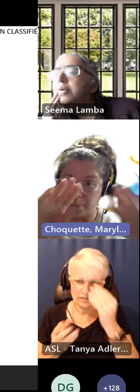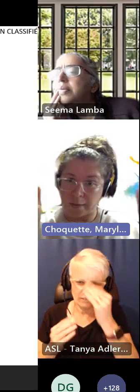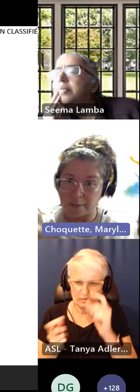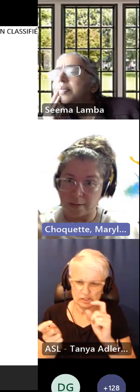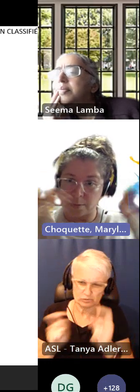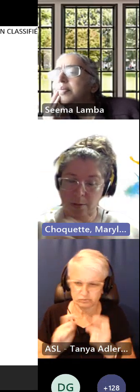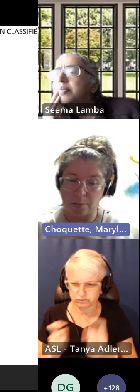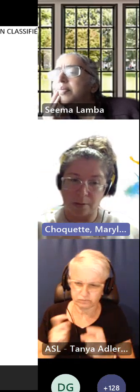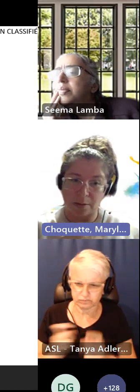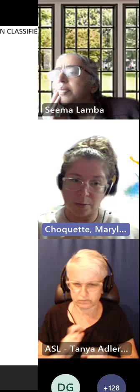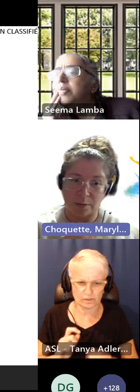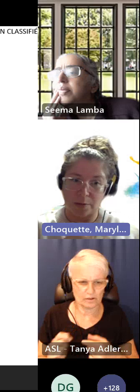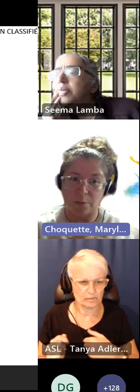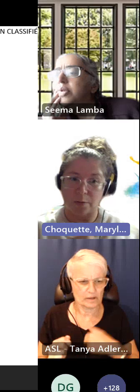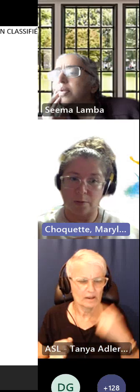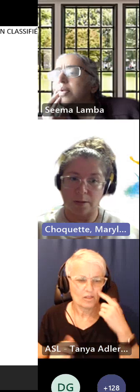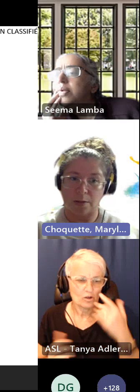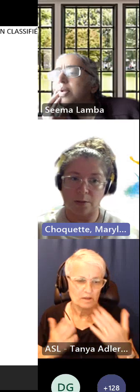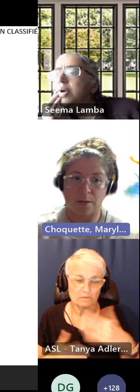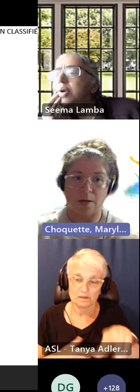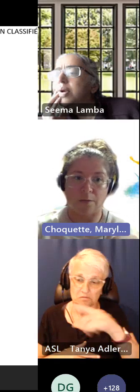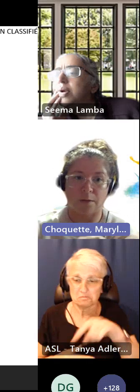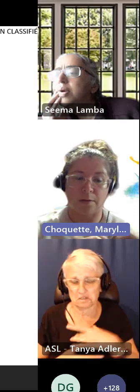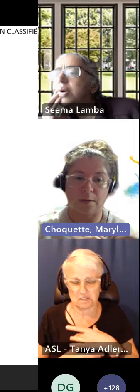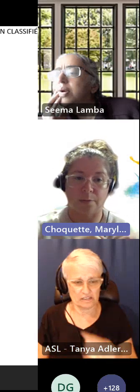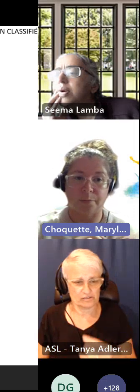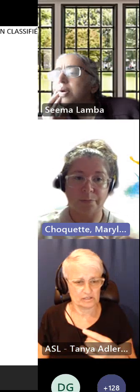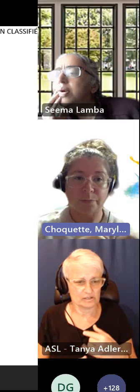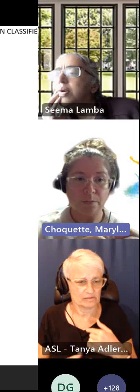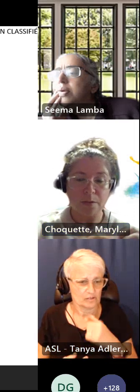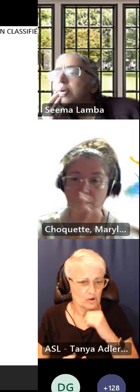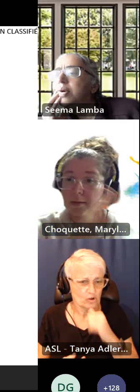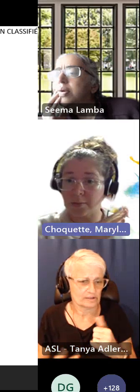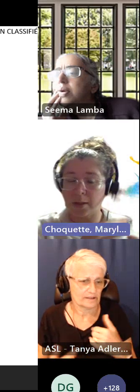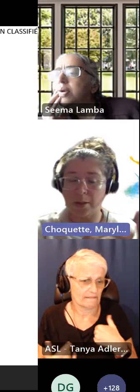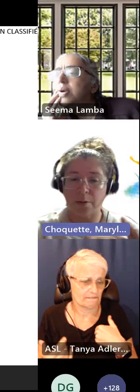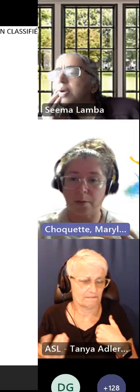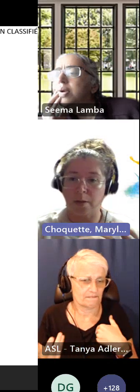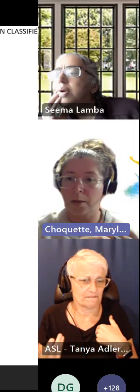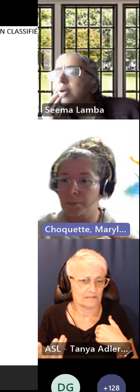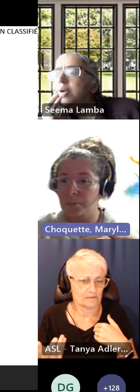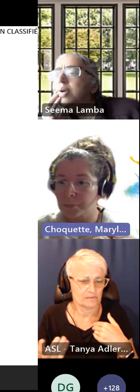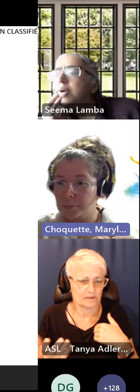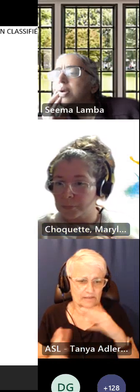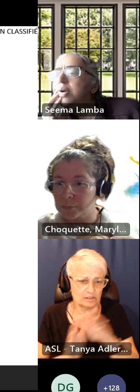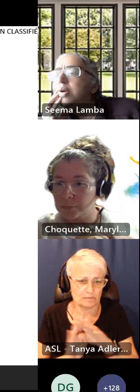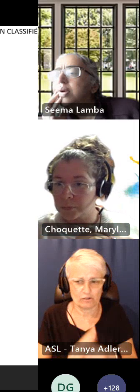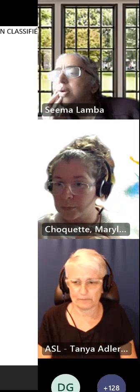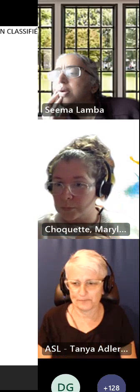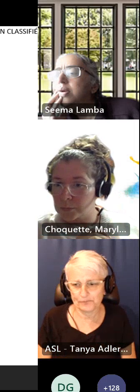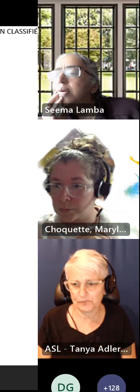that the parenthèse might be interesting for those that don't have that that background.